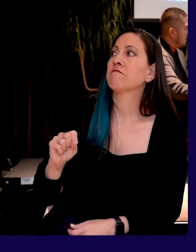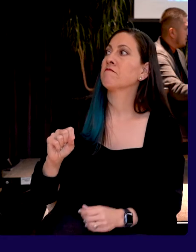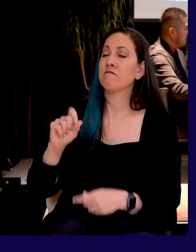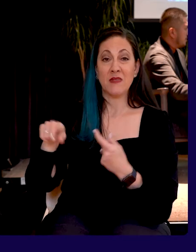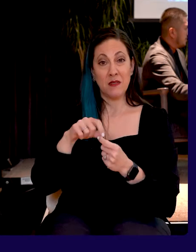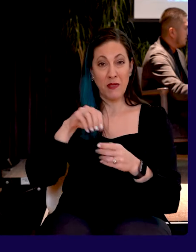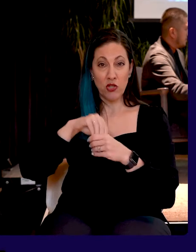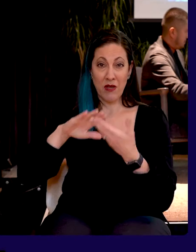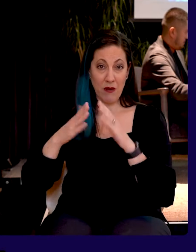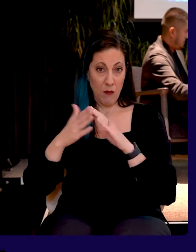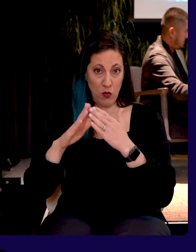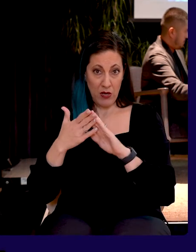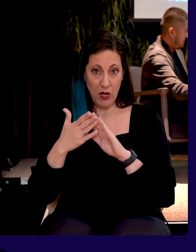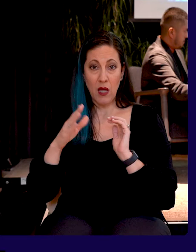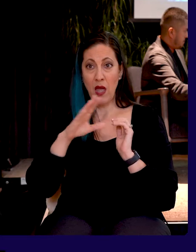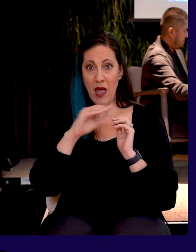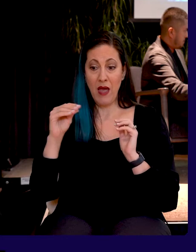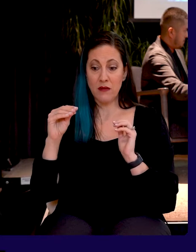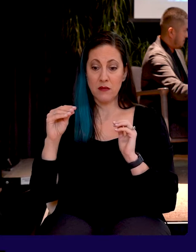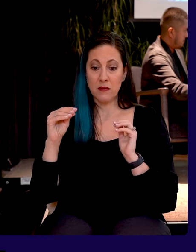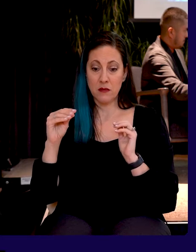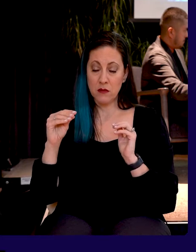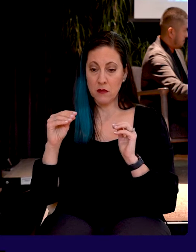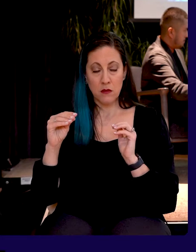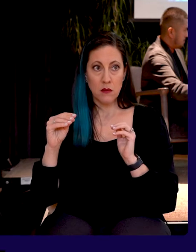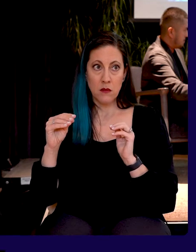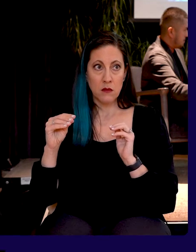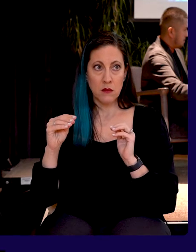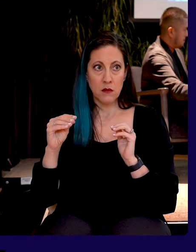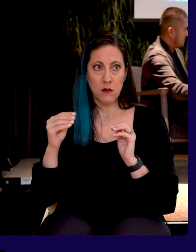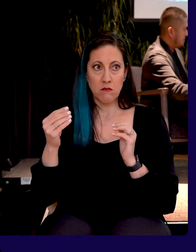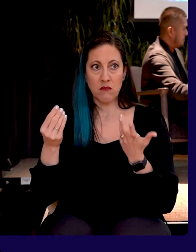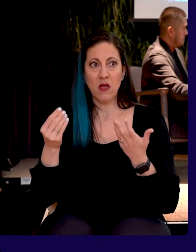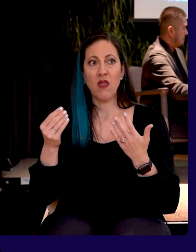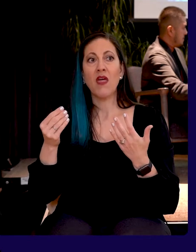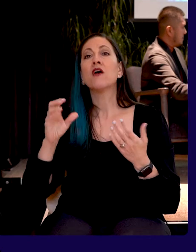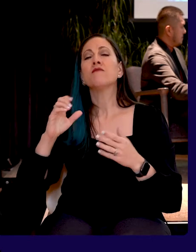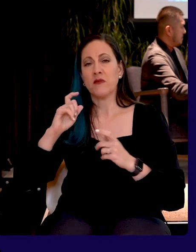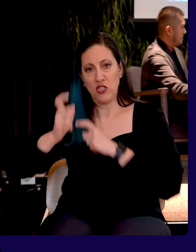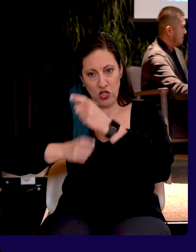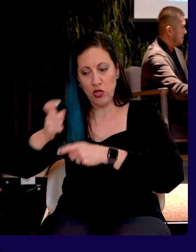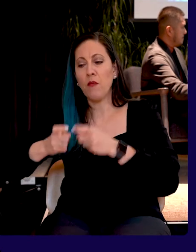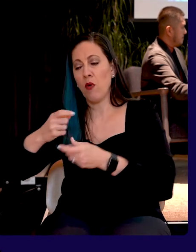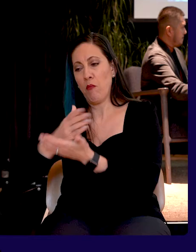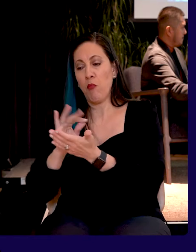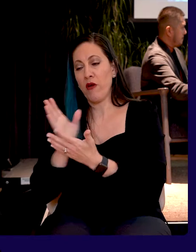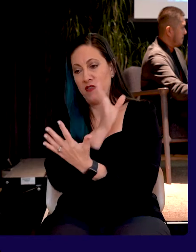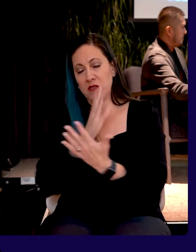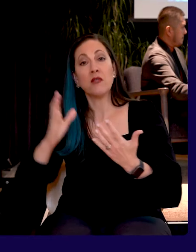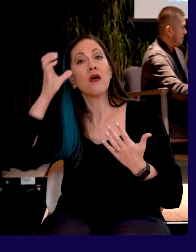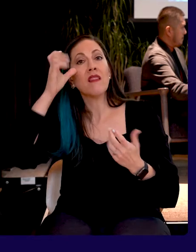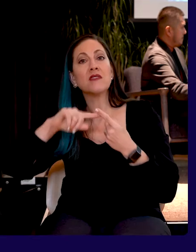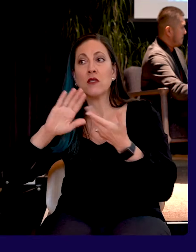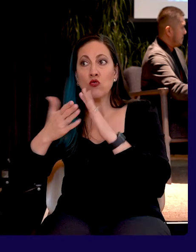especially in the community and charitable giving side of the spectrum, really listening to our community